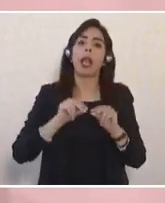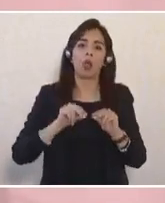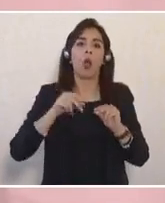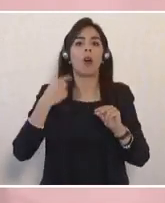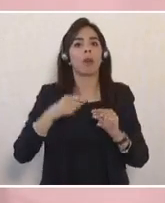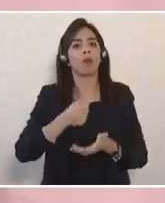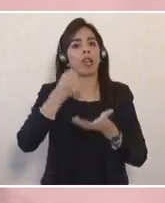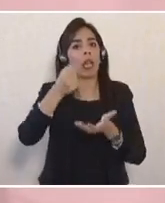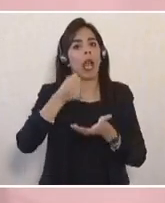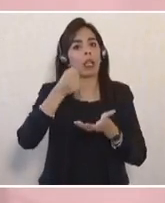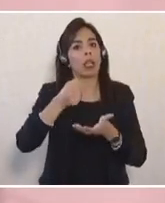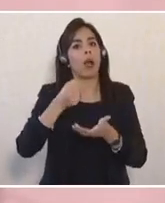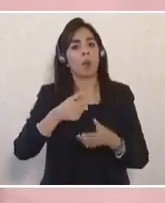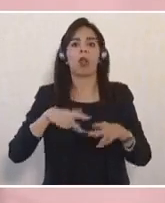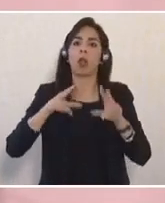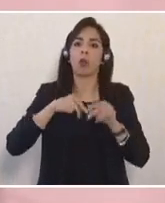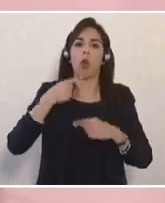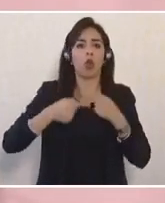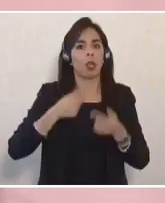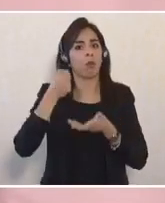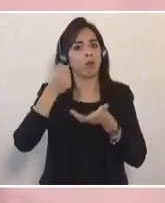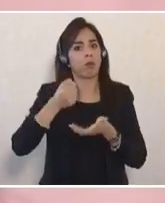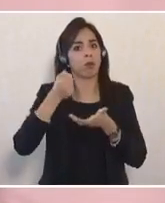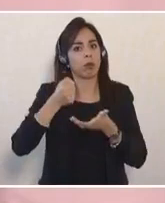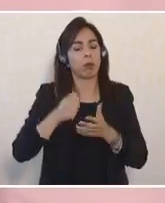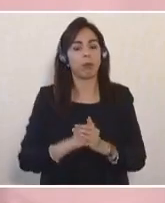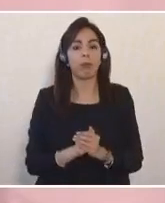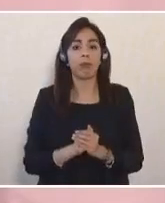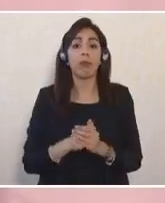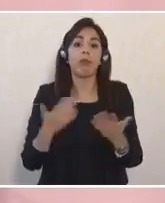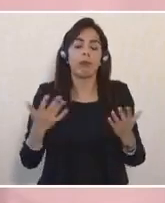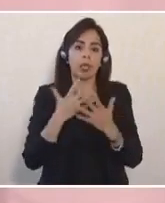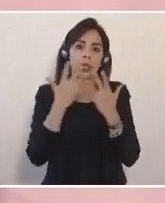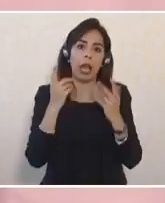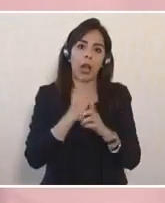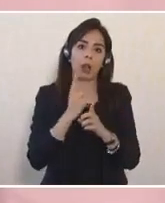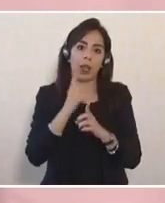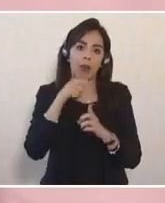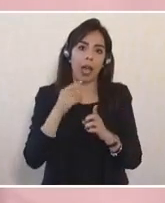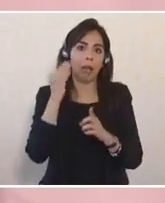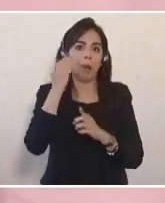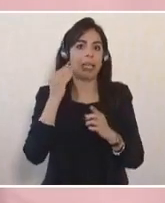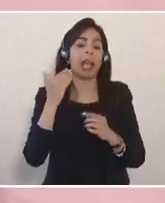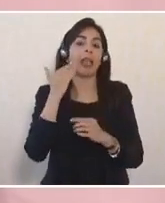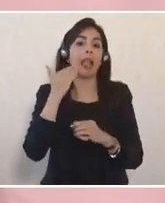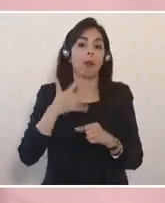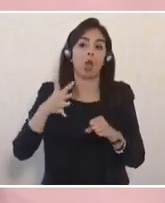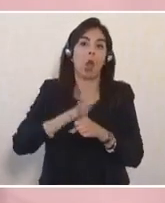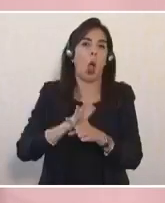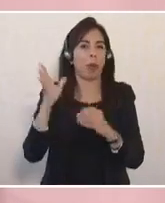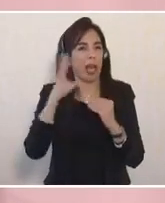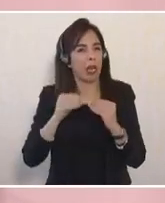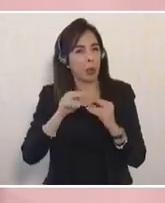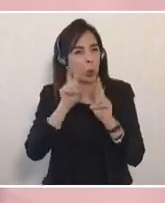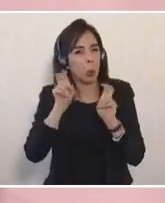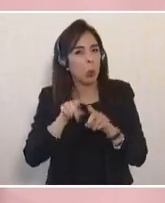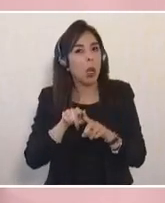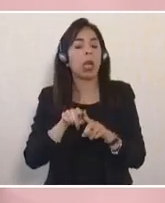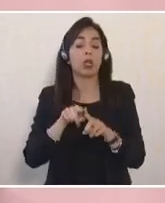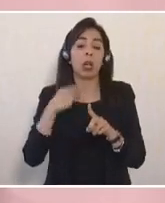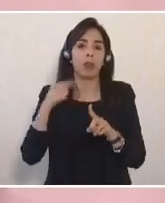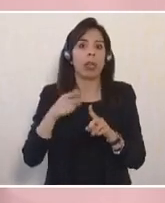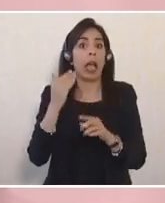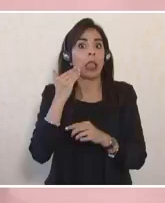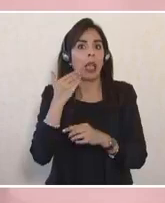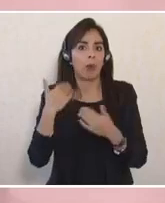quite significant. And then you have national and international and multilateral contributions, like the ones, if you think